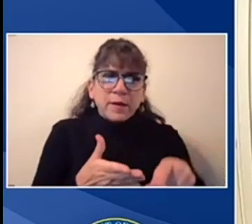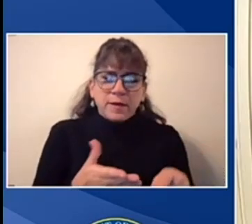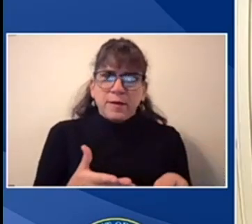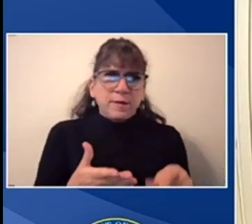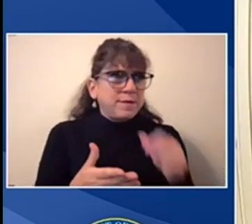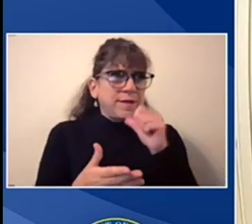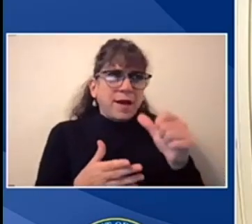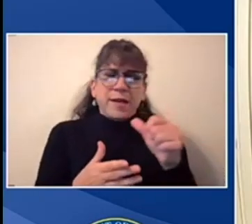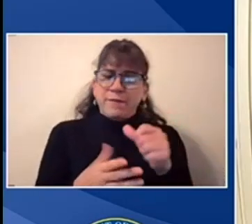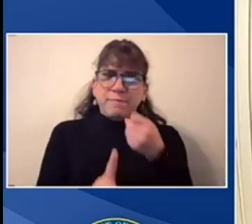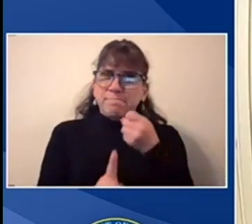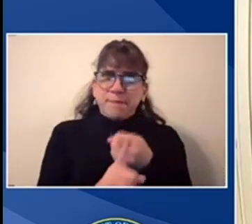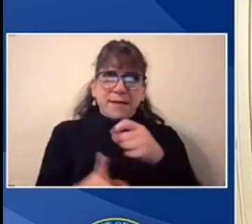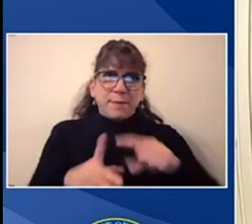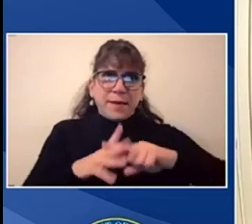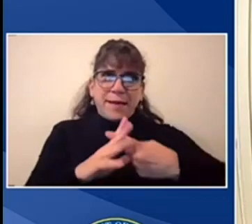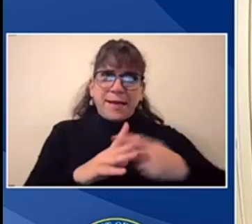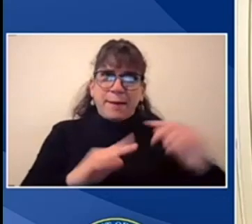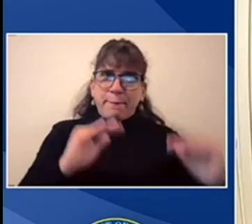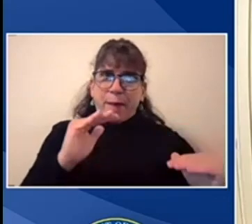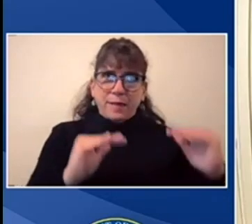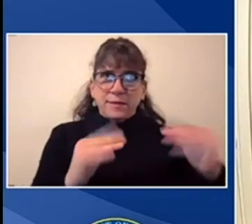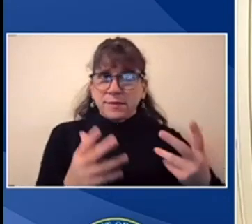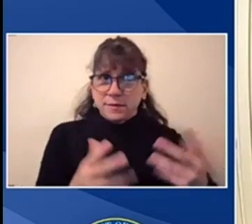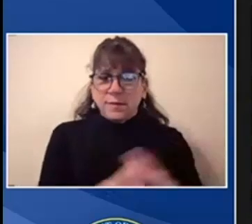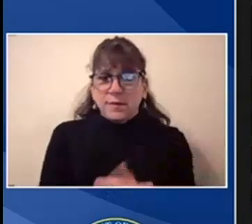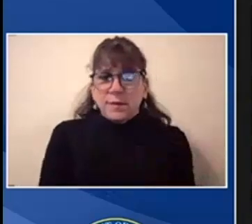dent at your principal.